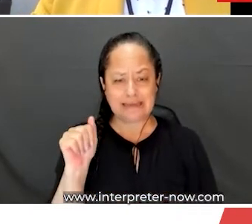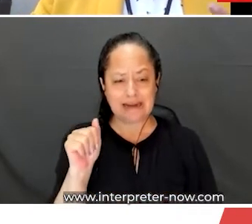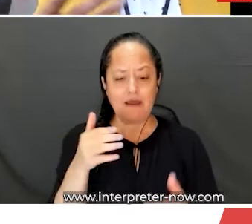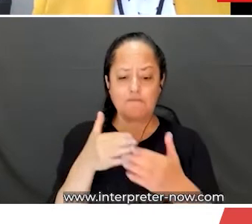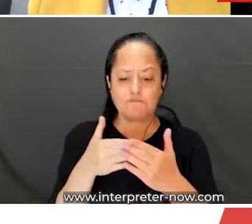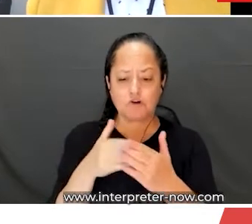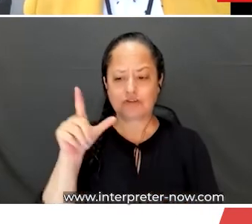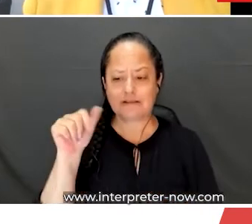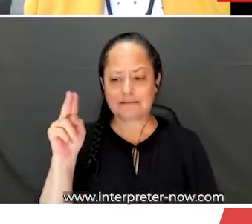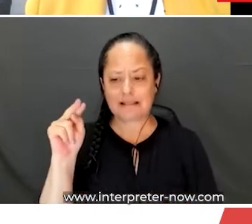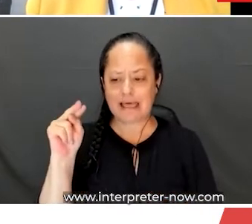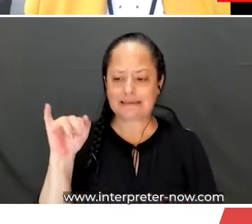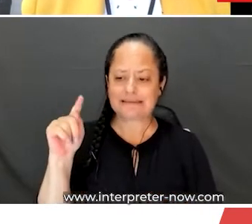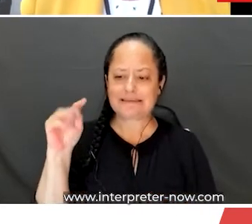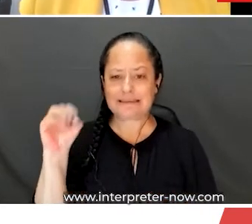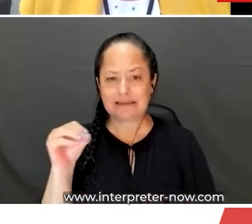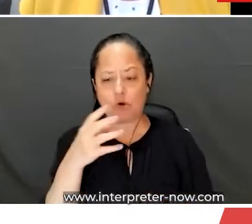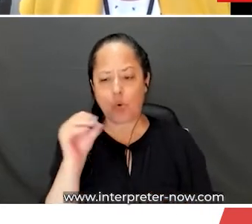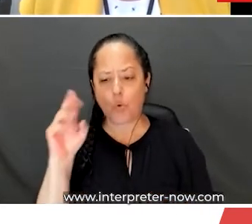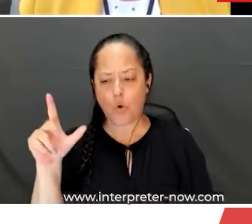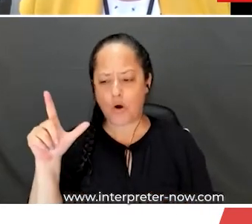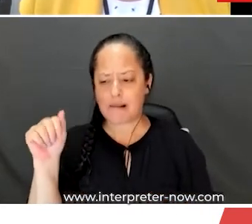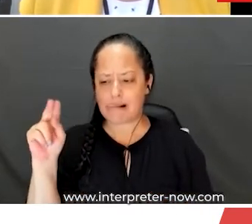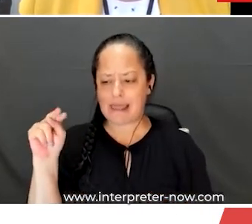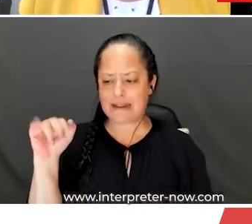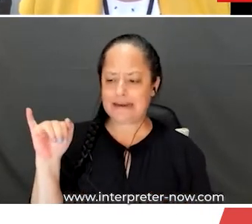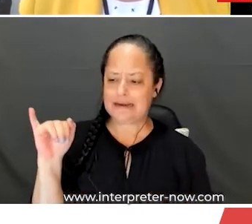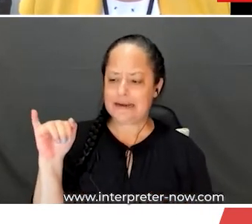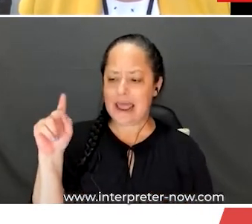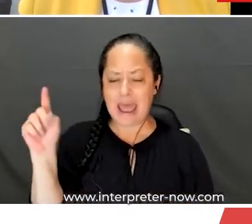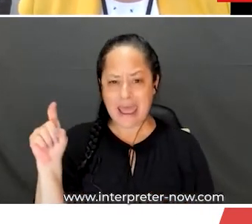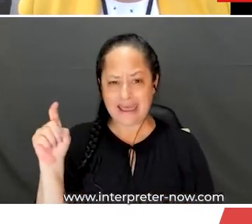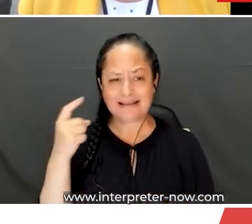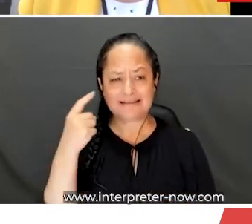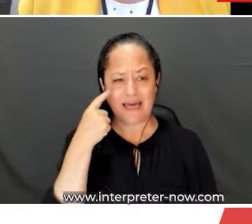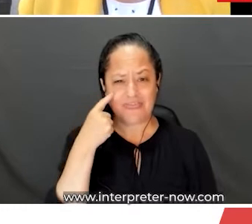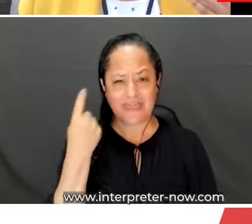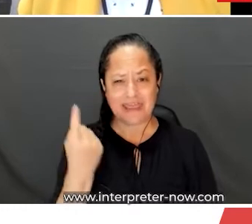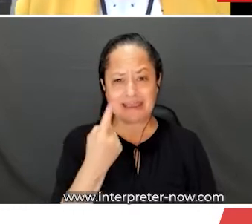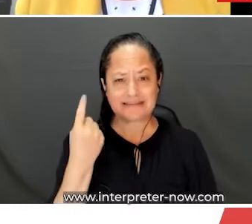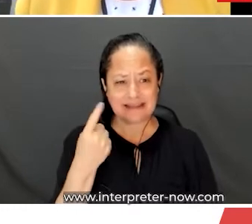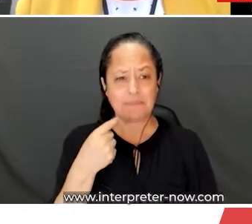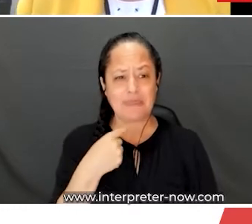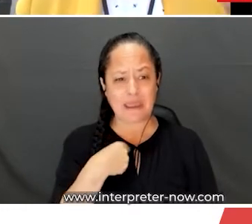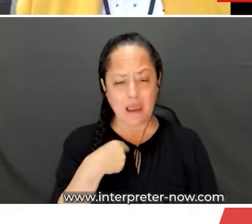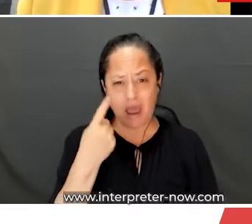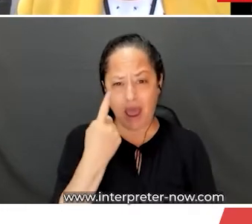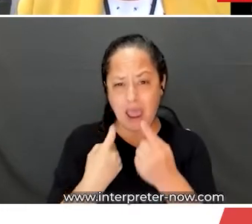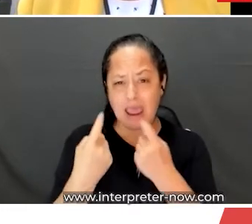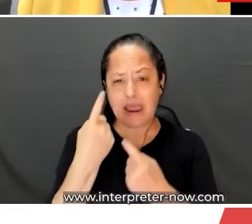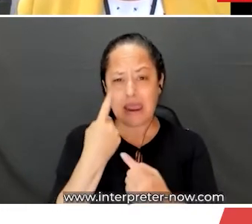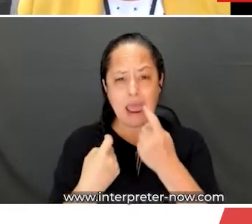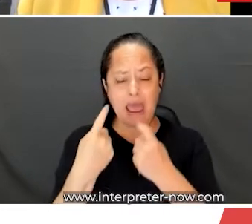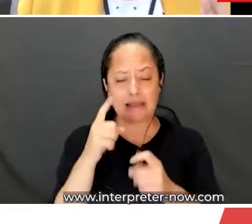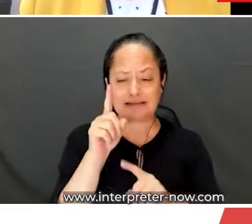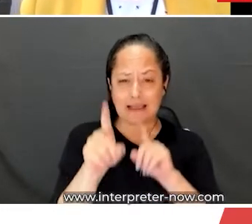Latino or even Latinx. And so I think it's something that, I do inquire, I do